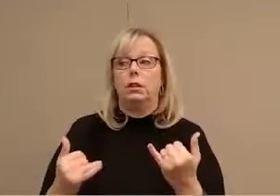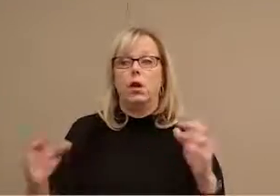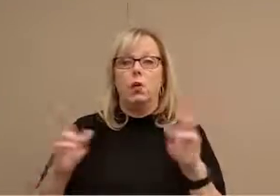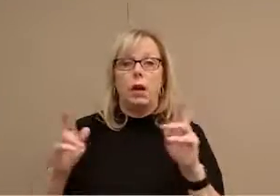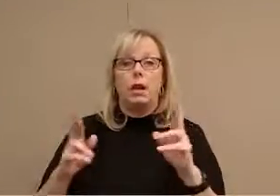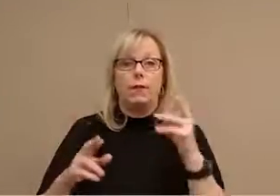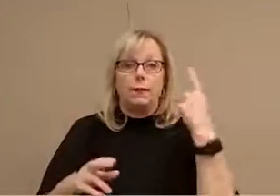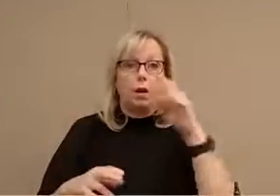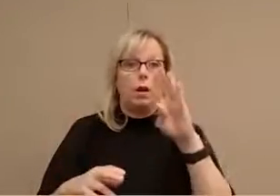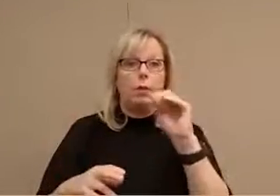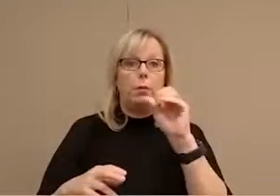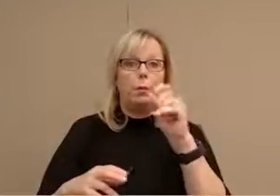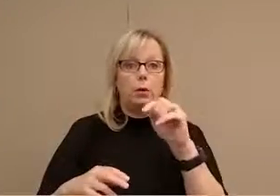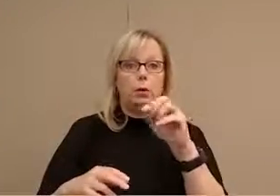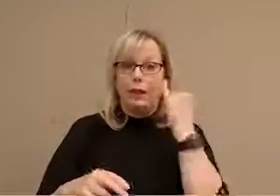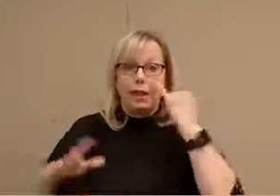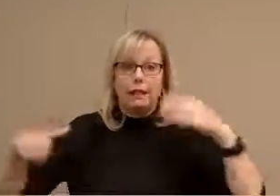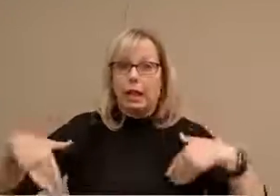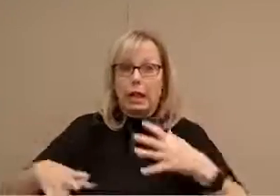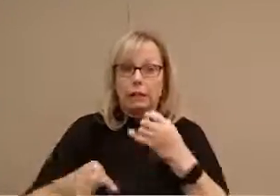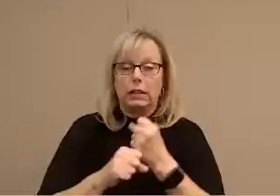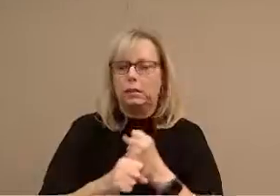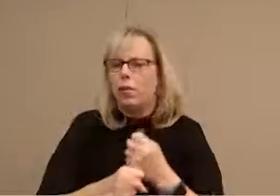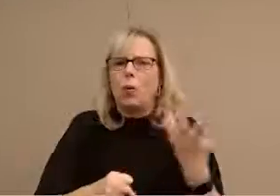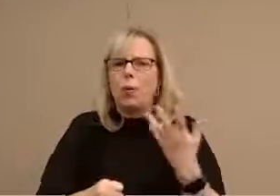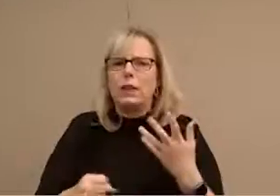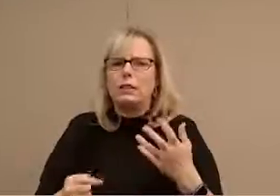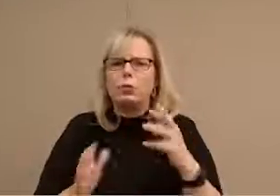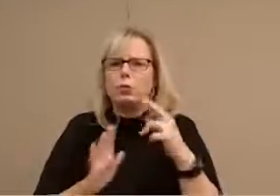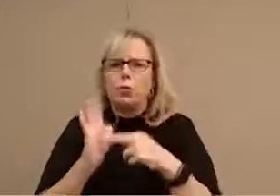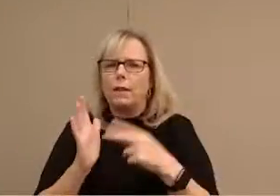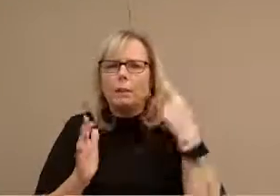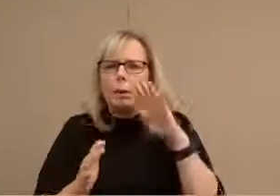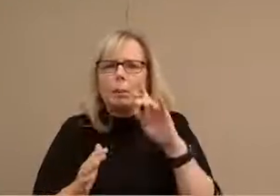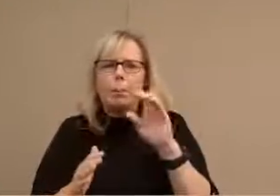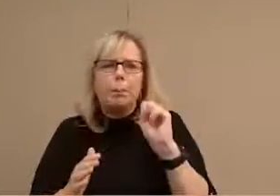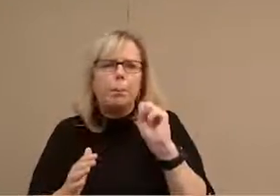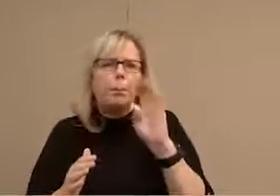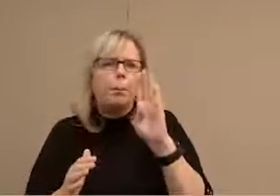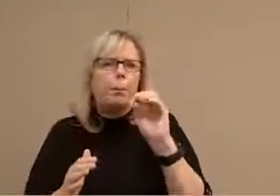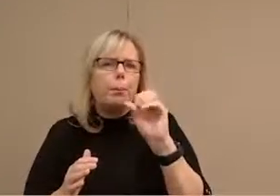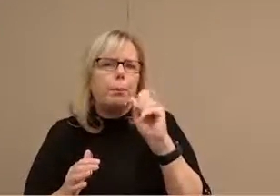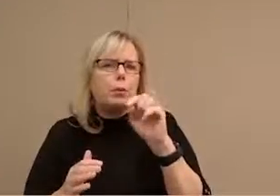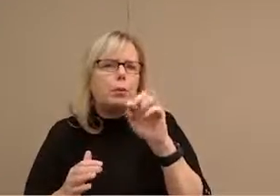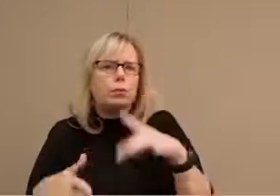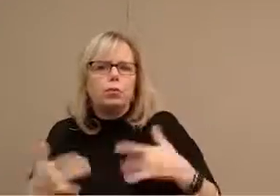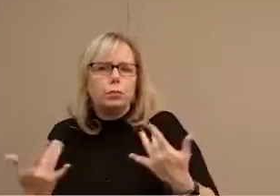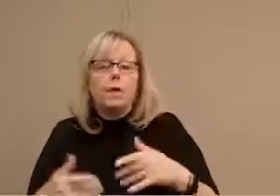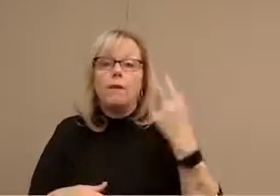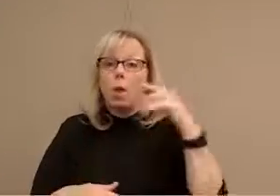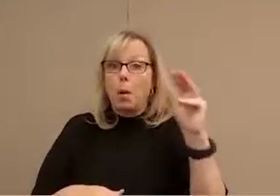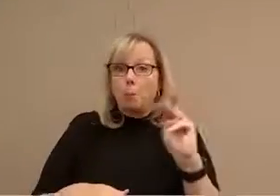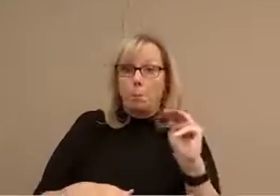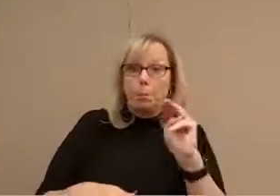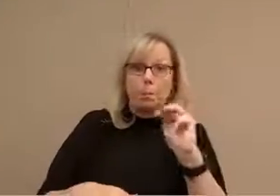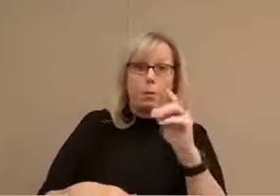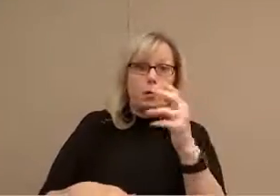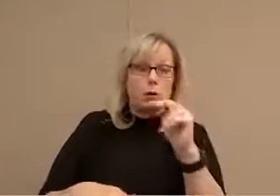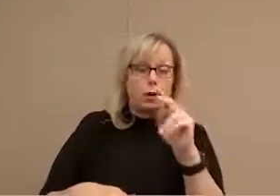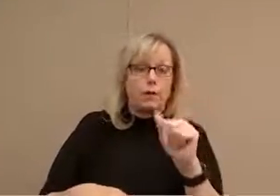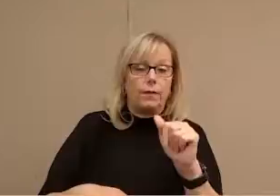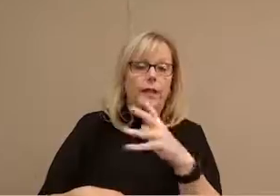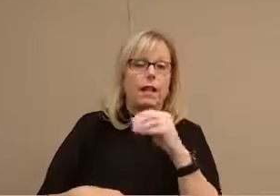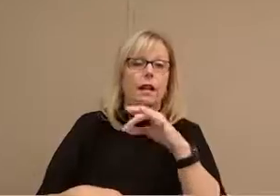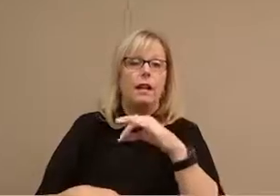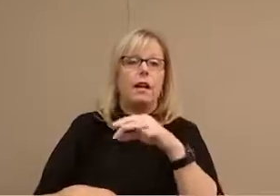for a booster if Right. they haven't gotten a booster. And what is the guidance on the booster? So for the Moderna, it's in the